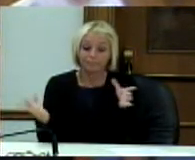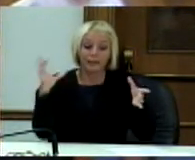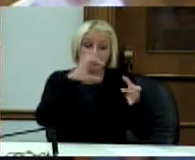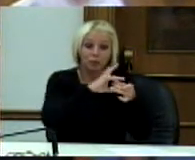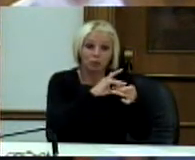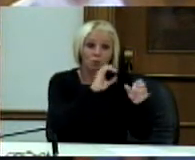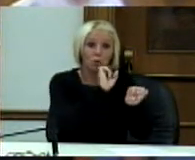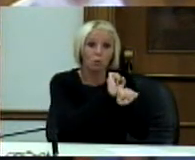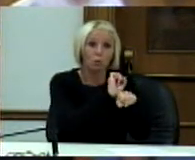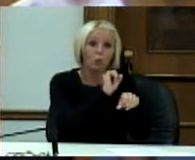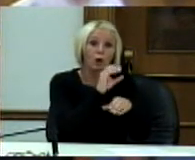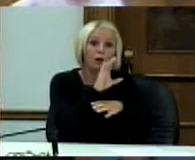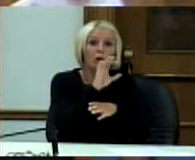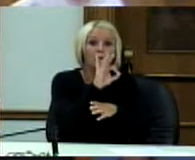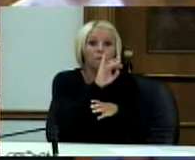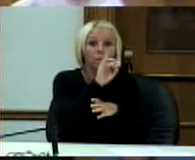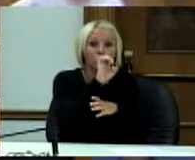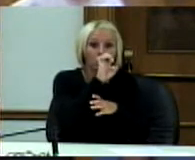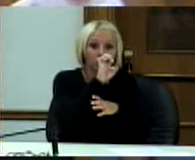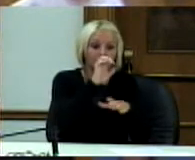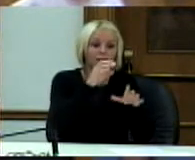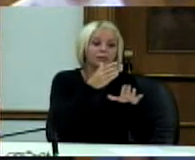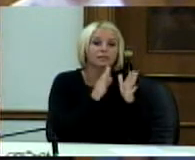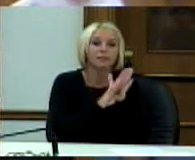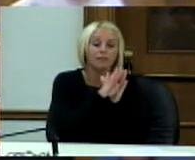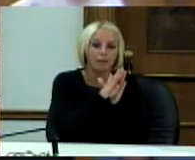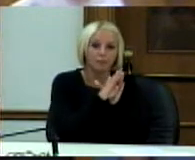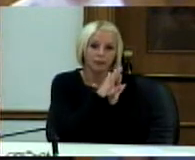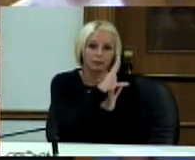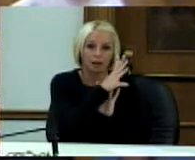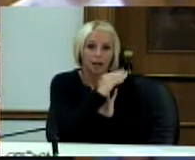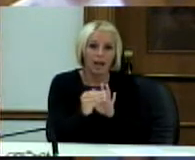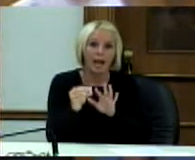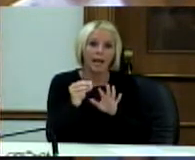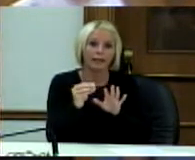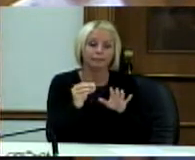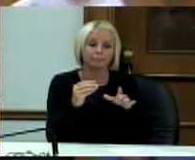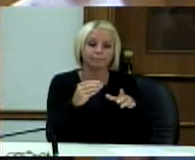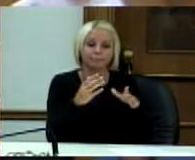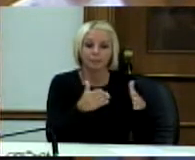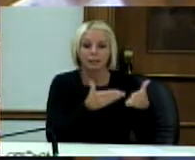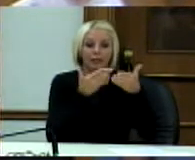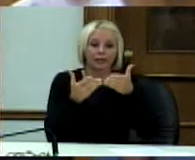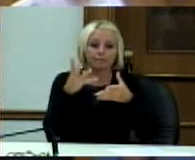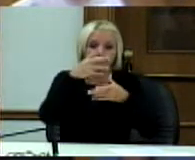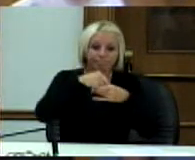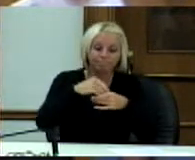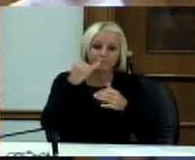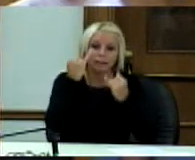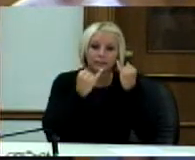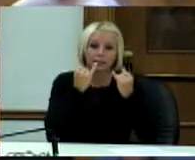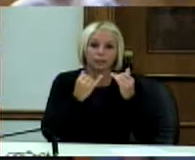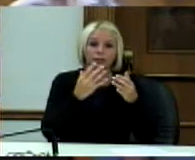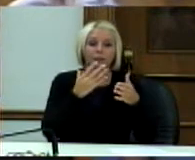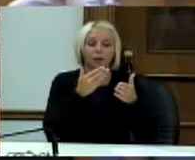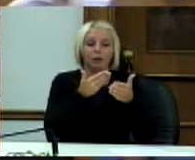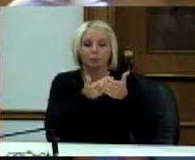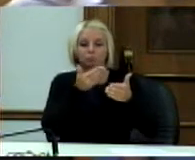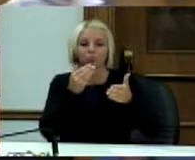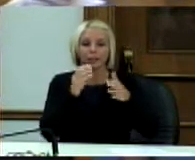in conjunction with workforce development input and higher education faculty input to design kind of that